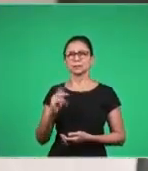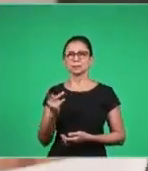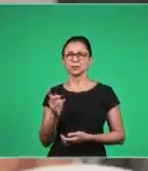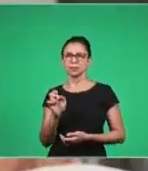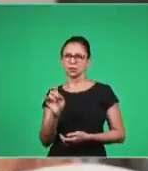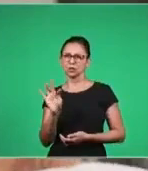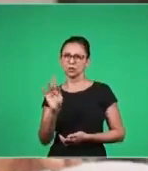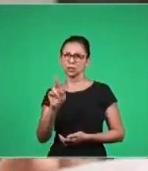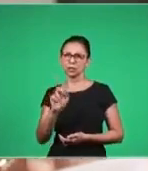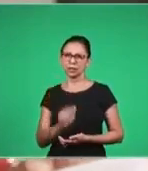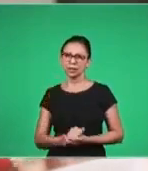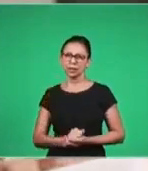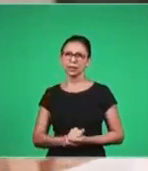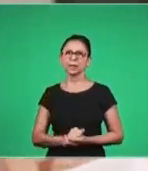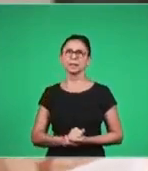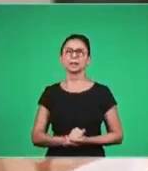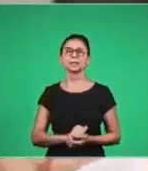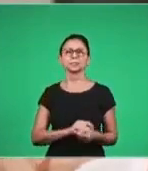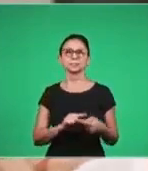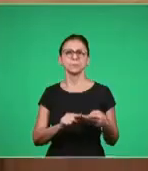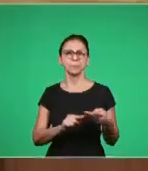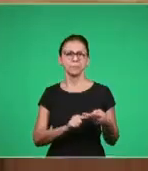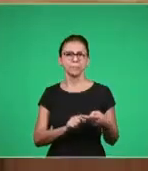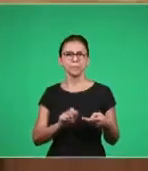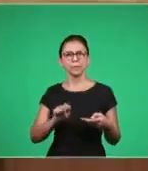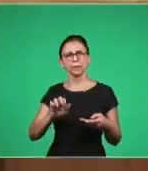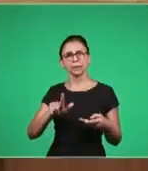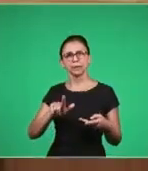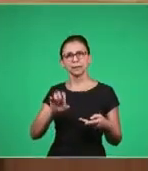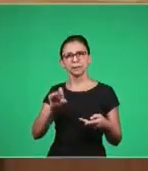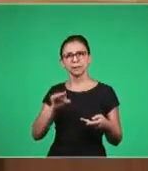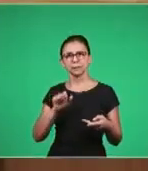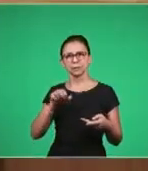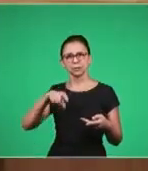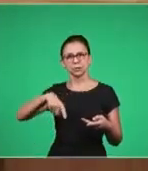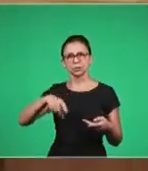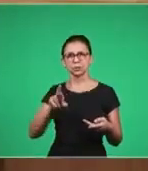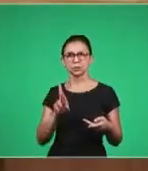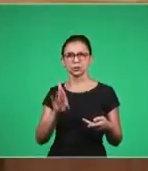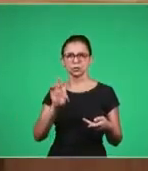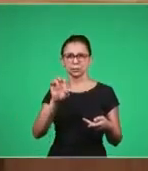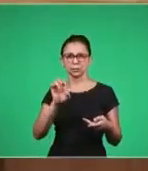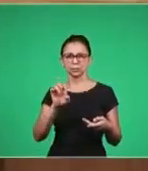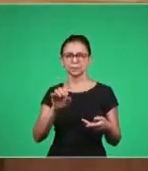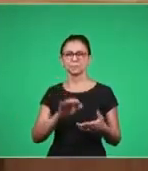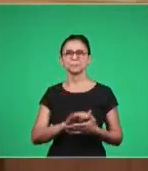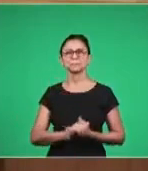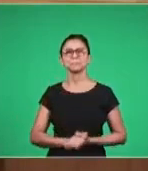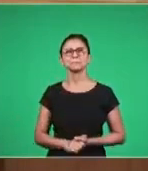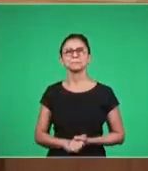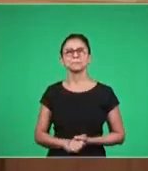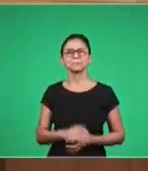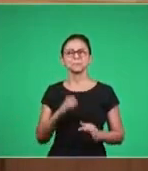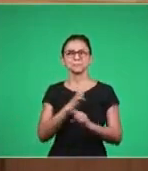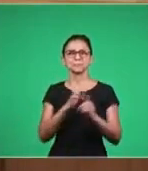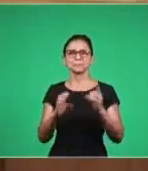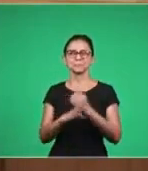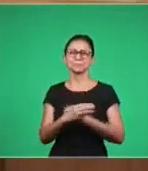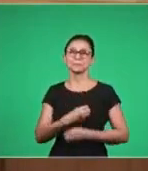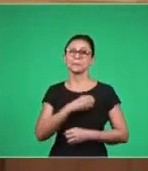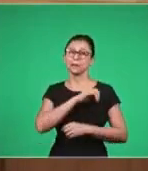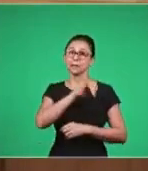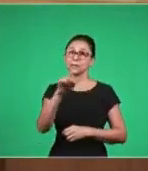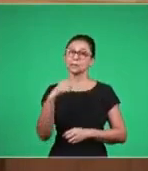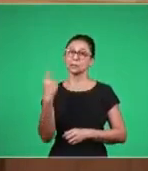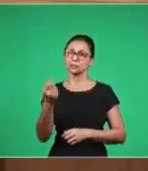Pastor Anchieta is also here with us, and Pastor Alexandre Guerros, that are participating with us in this Sunday